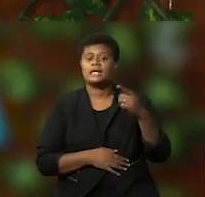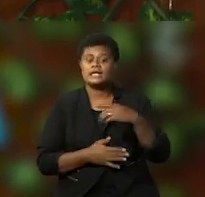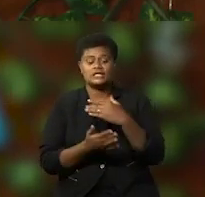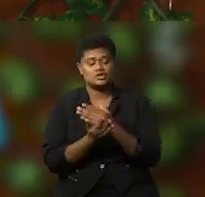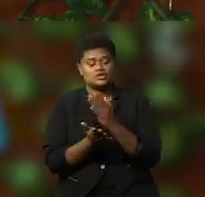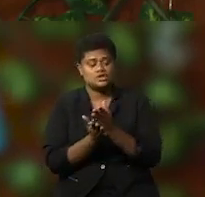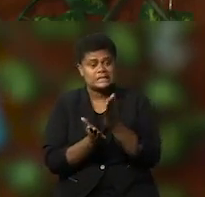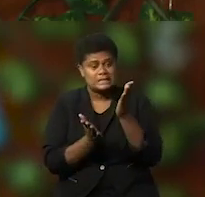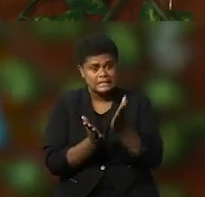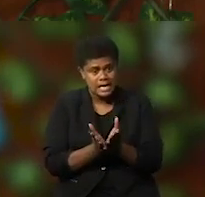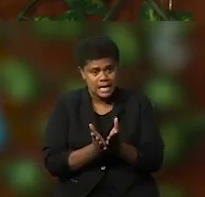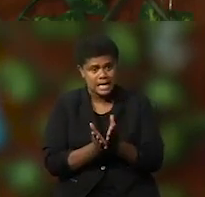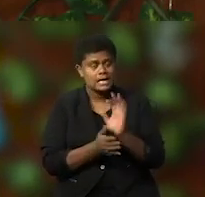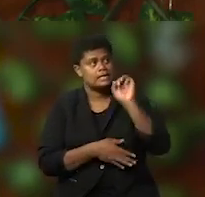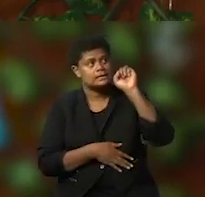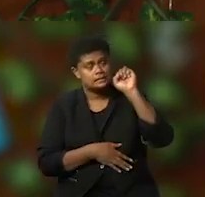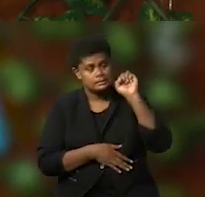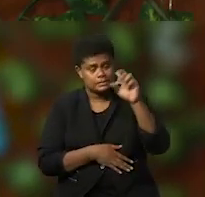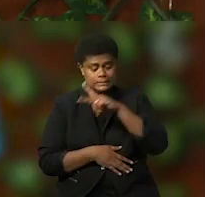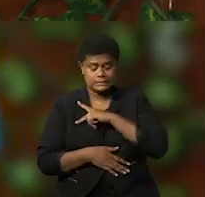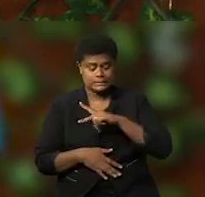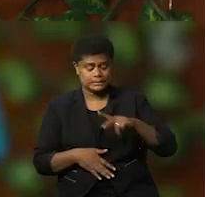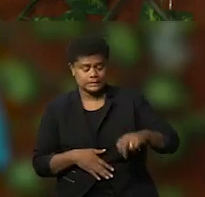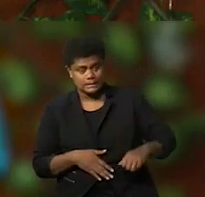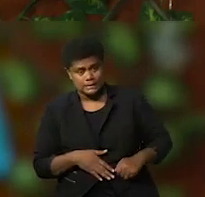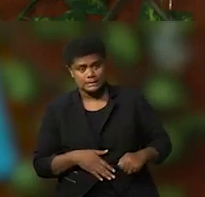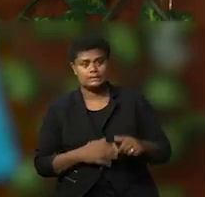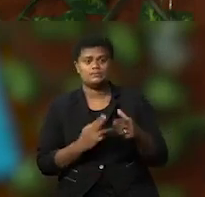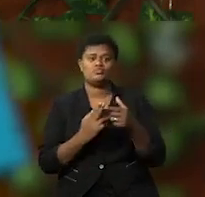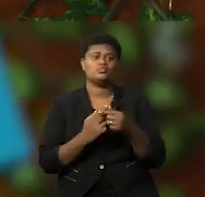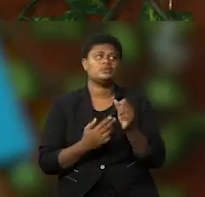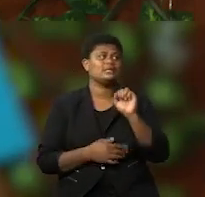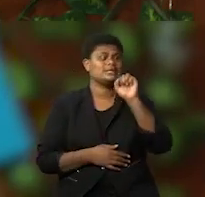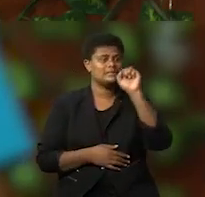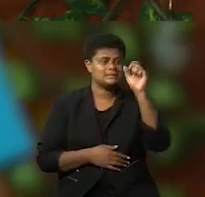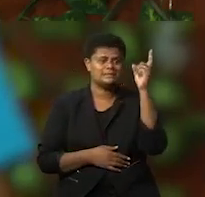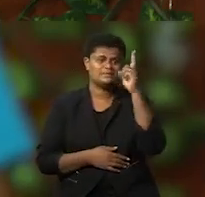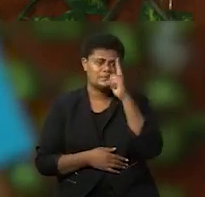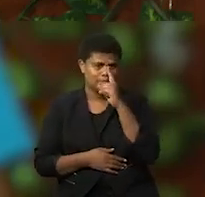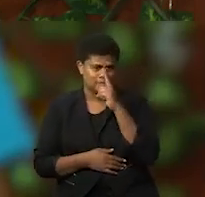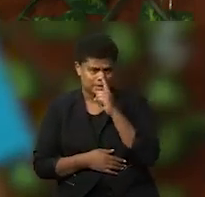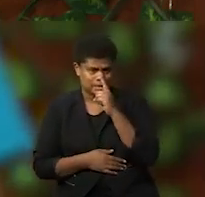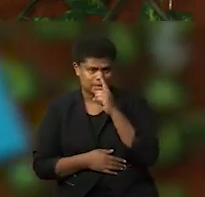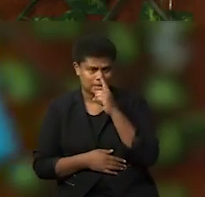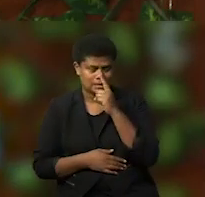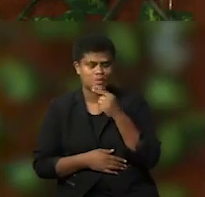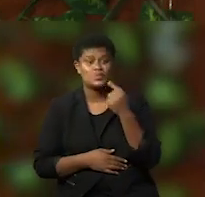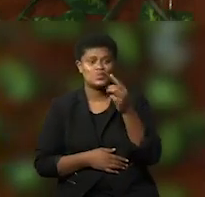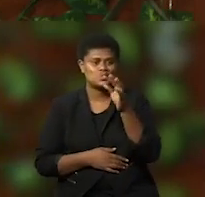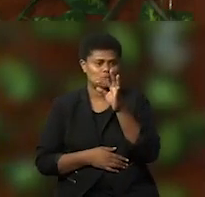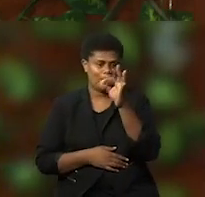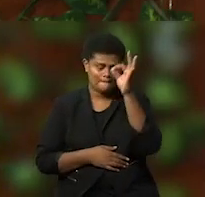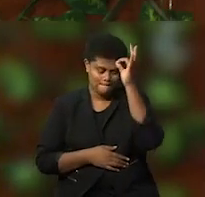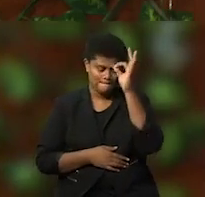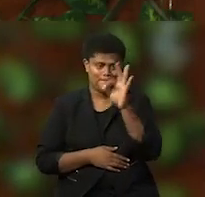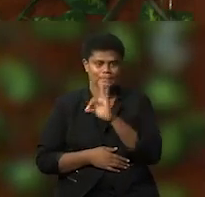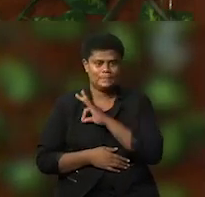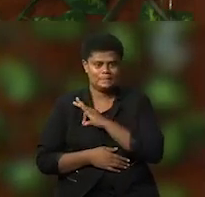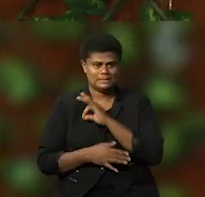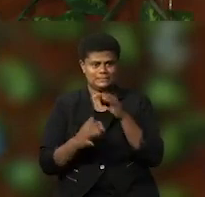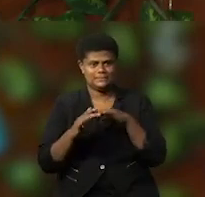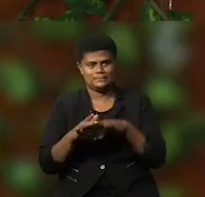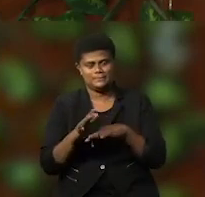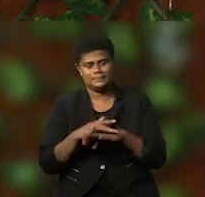his kingdom with believers, the saints of the Most High, who will possess it forever and ever. And